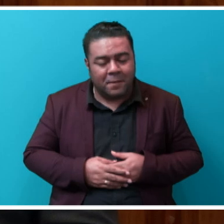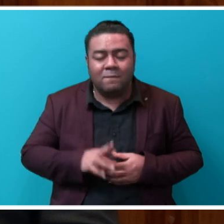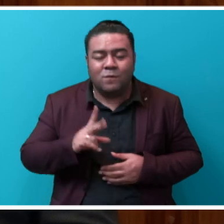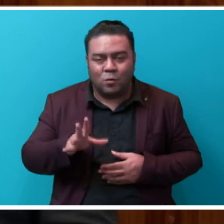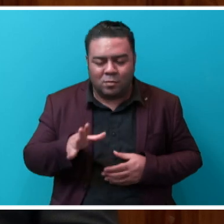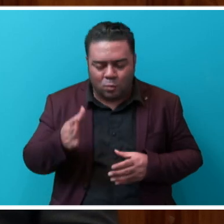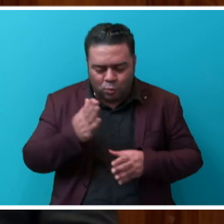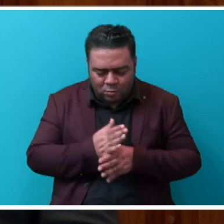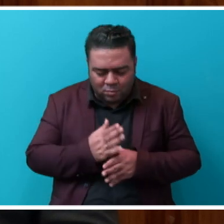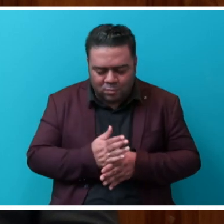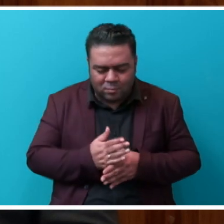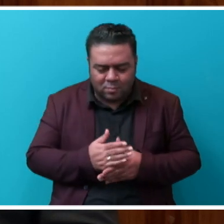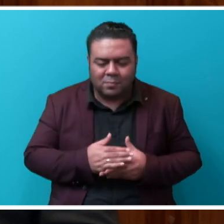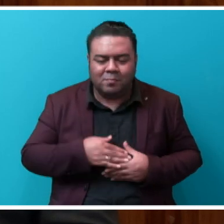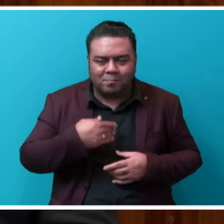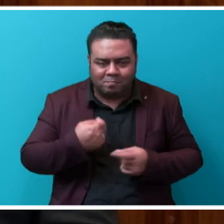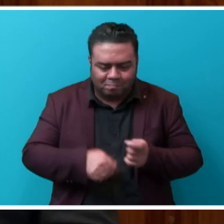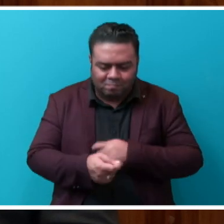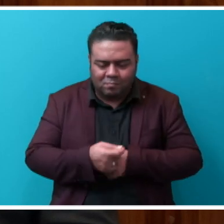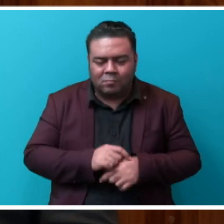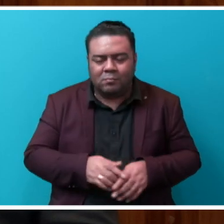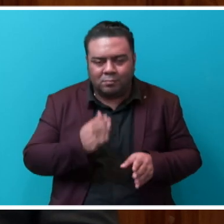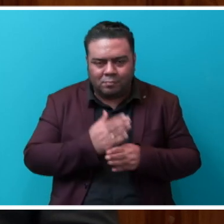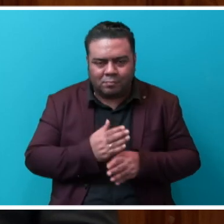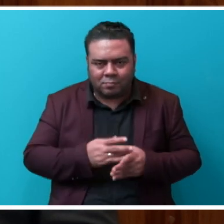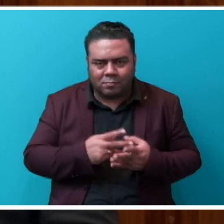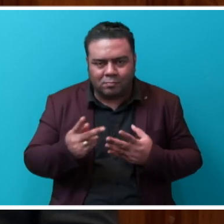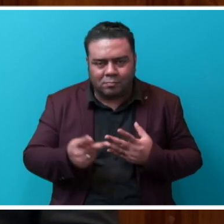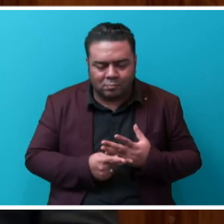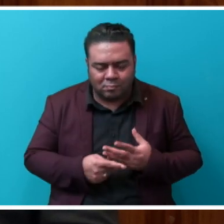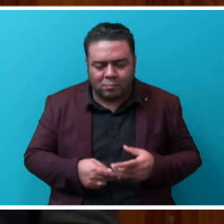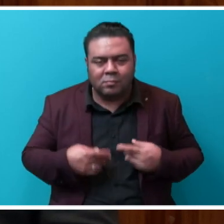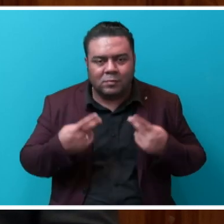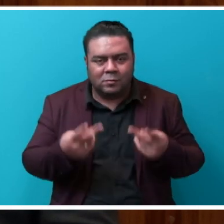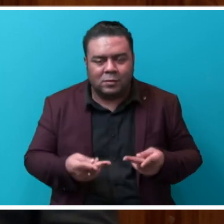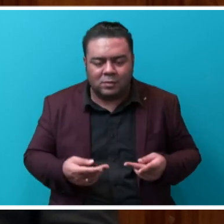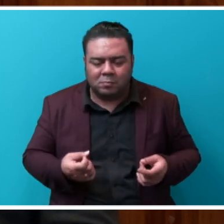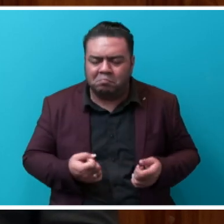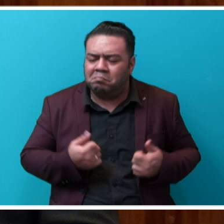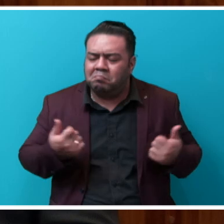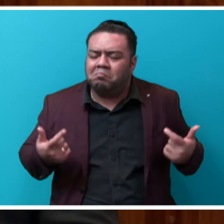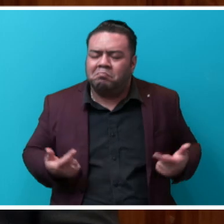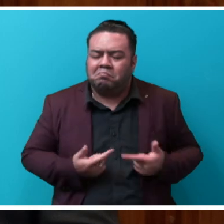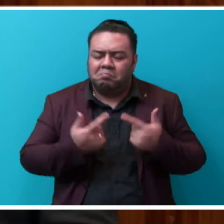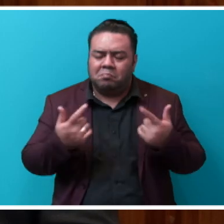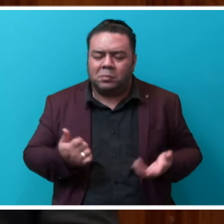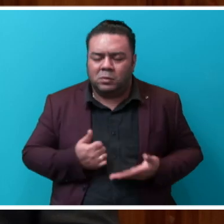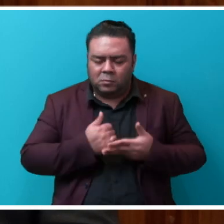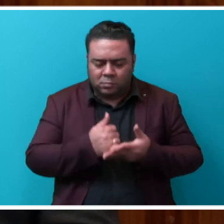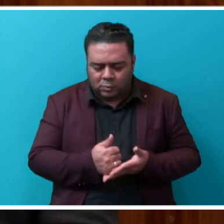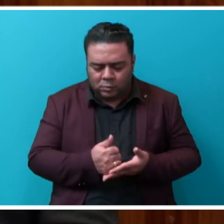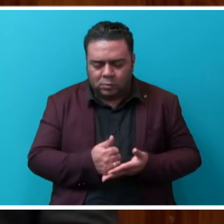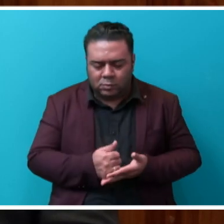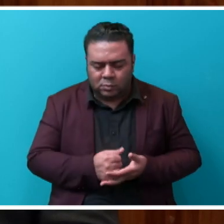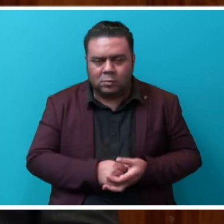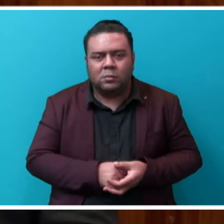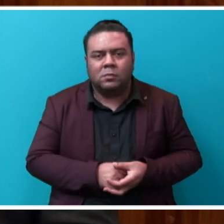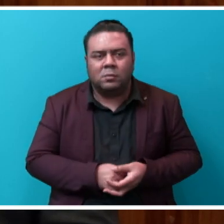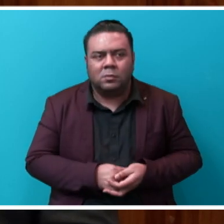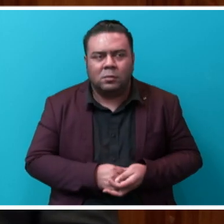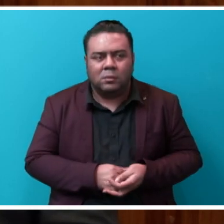tireless efforts in coordinating the drive, providing immense support to the agencies.